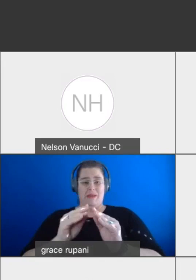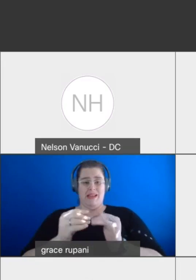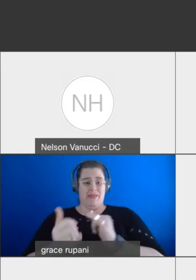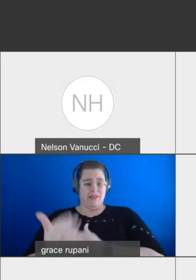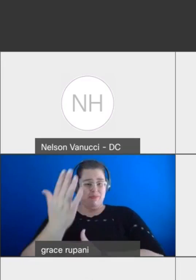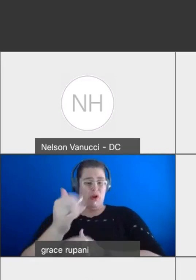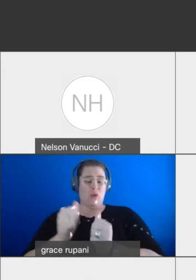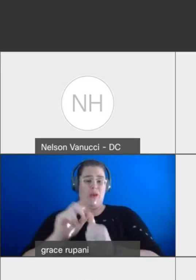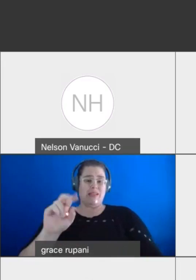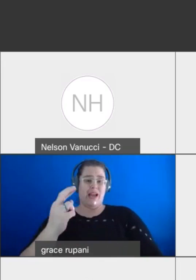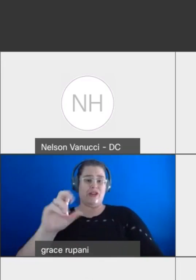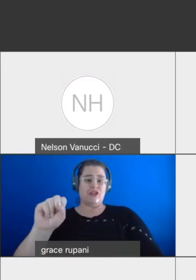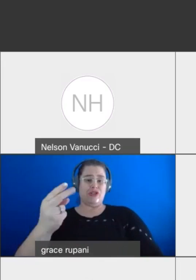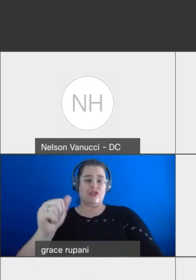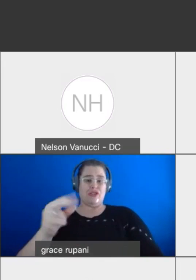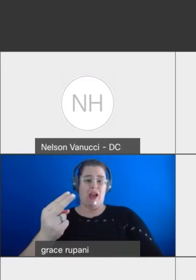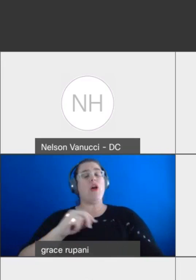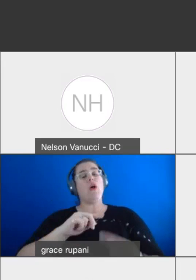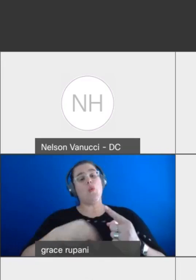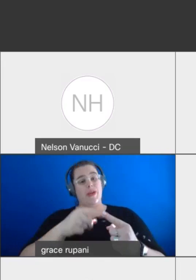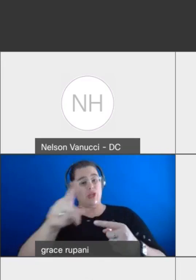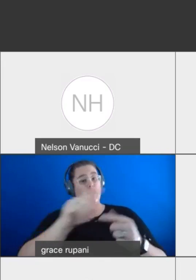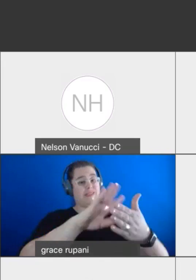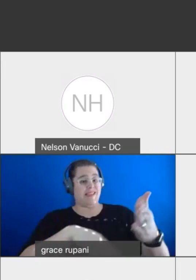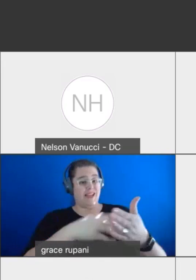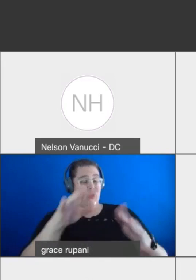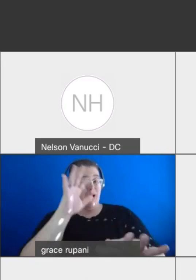you do learn which vaccine they're using.